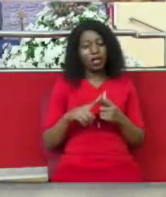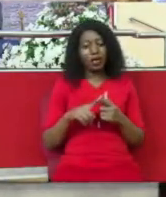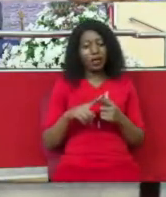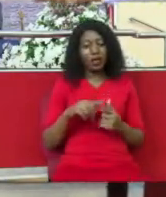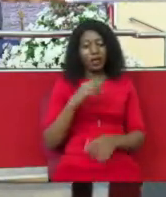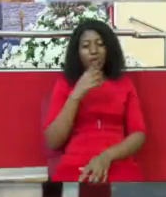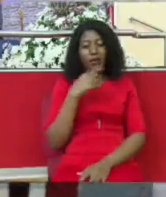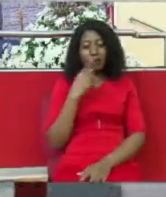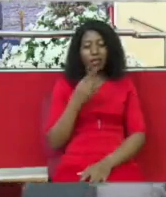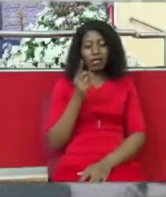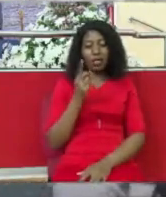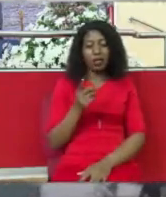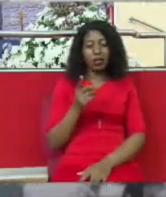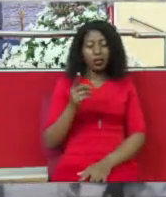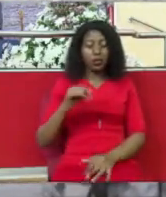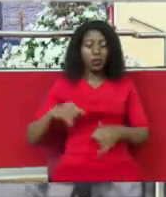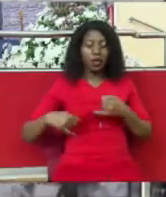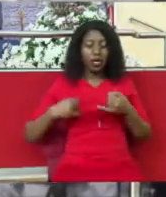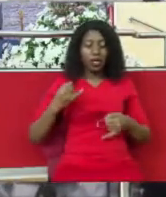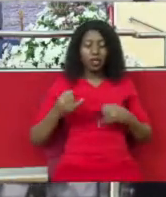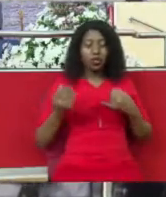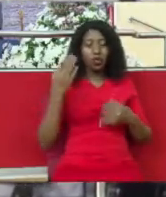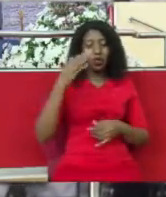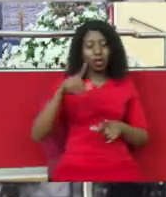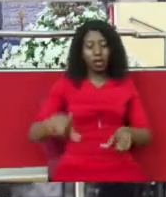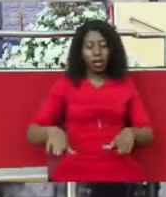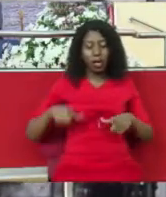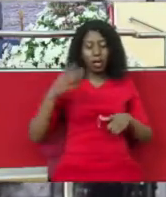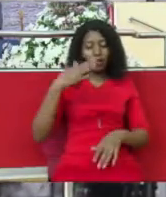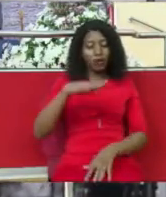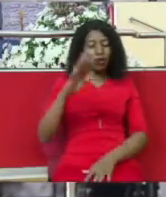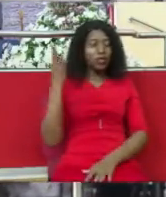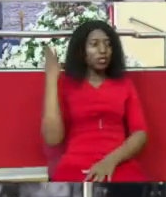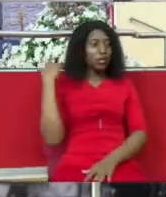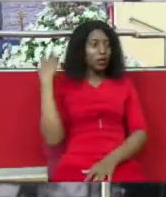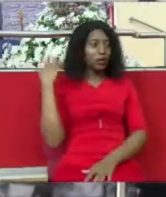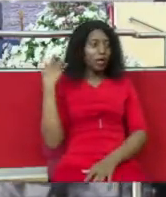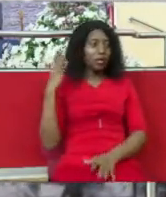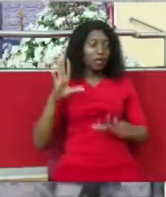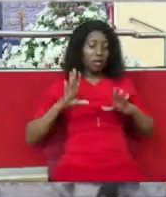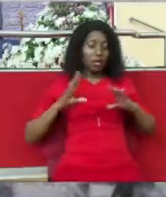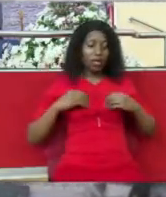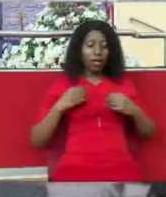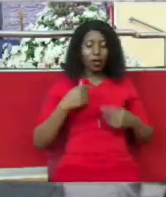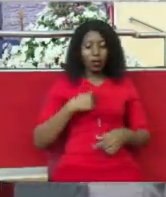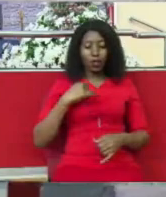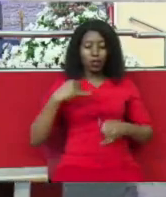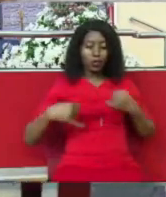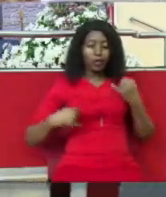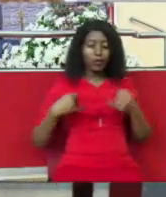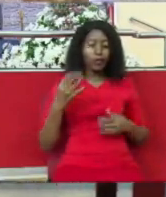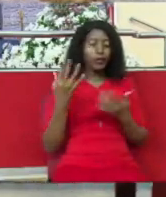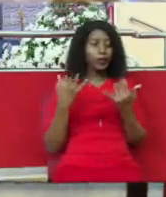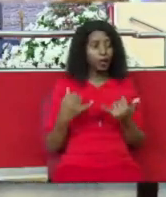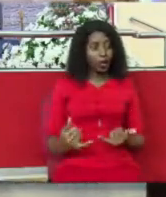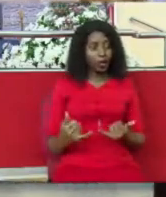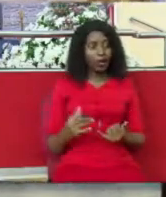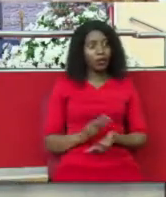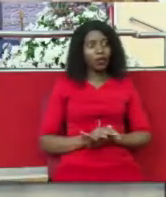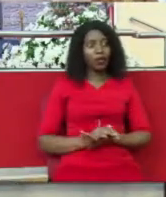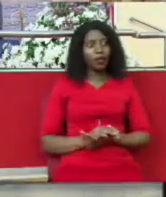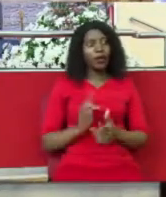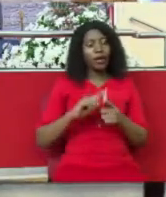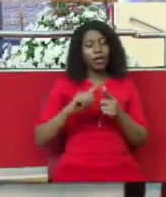yangu. Ukasema, you had your time to enjoy, let me also enjoy. And did you plunge yourself into the center of a storm?